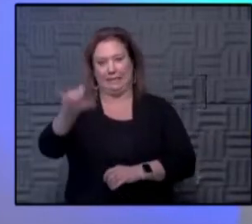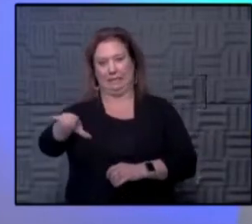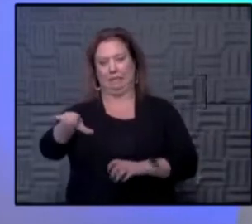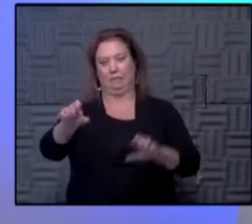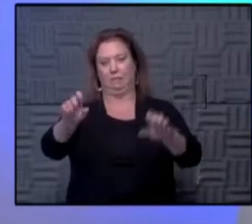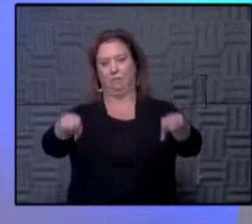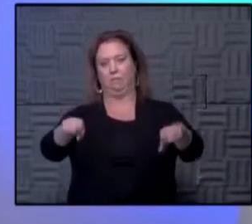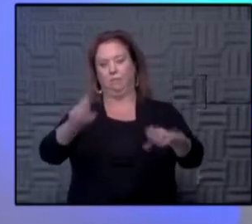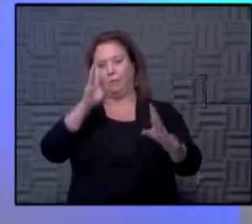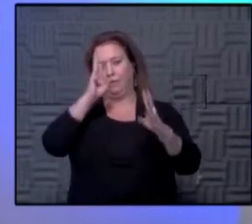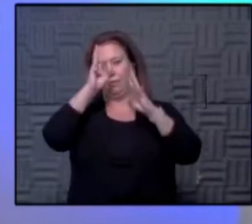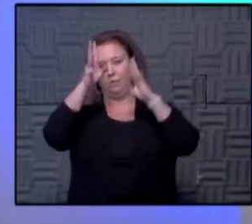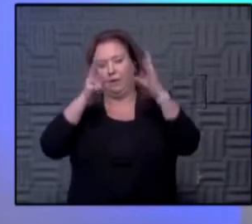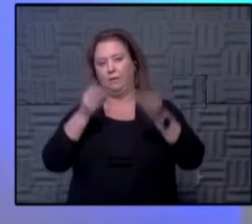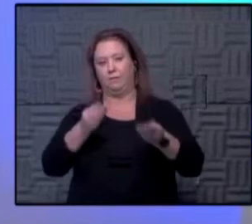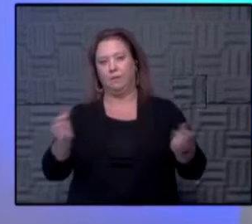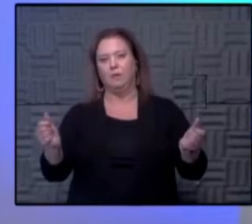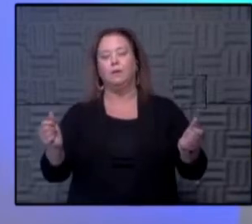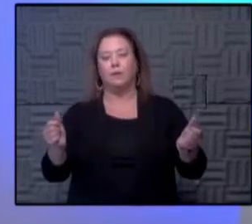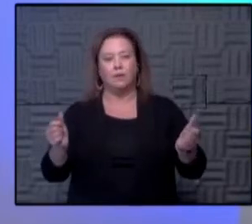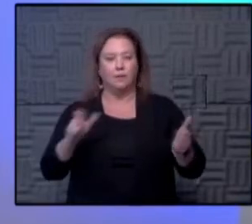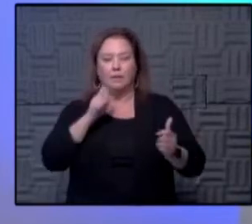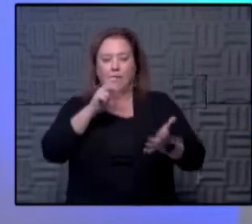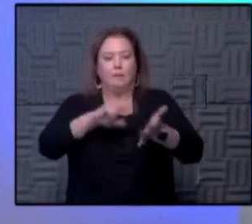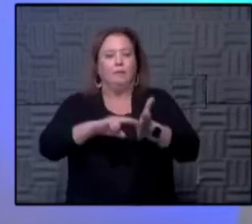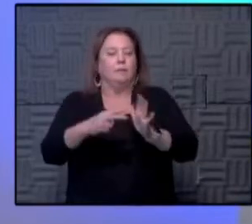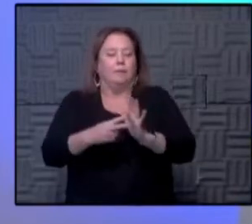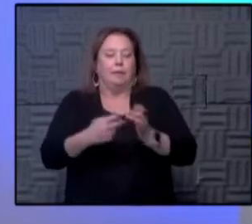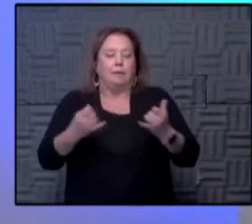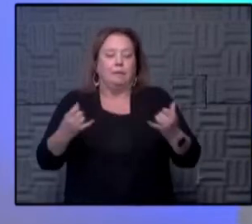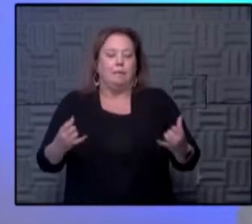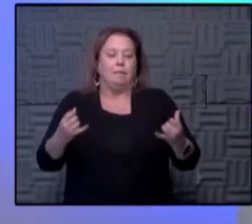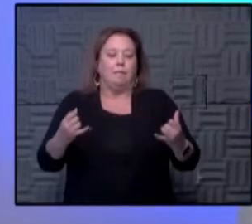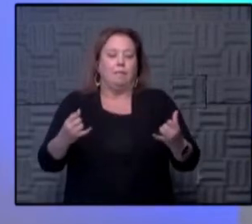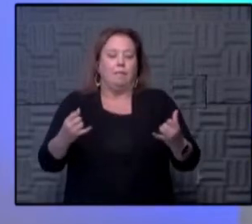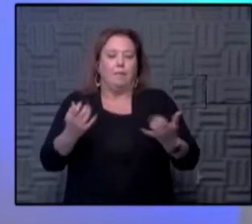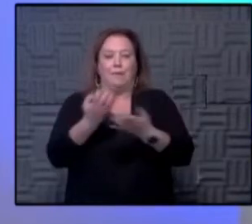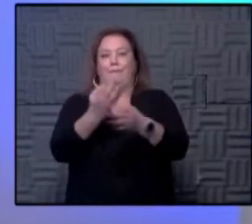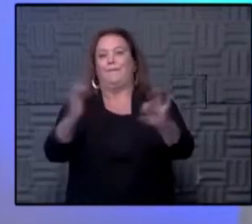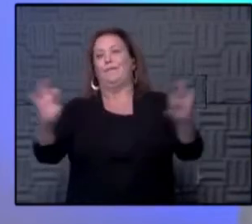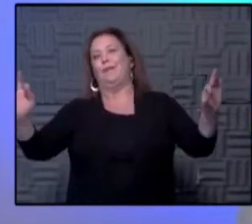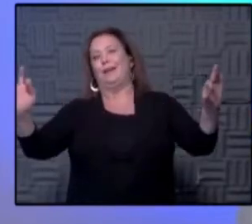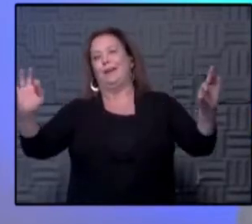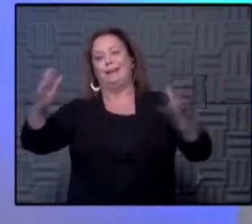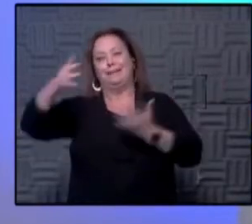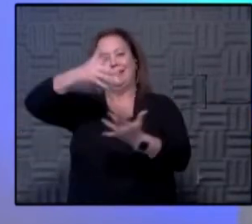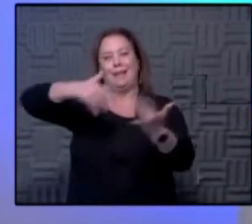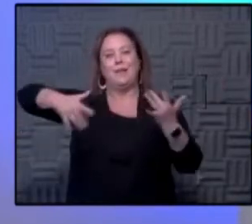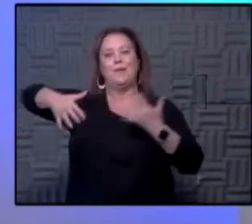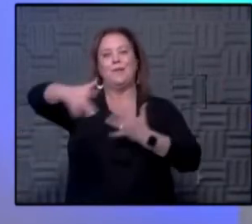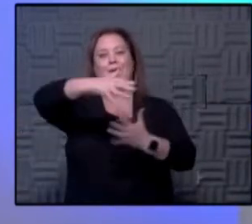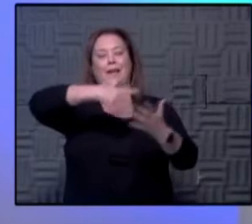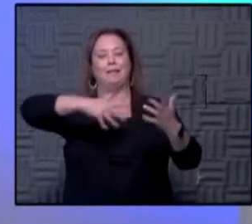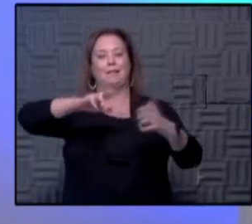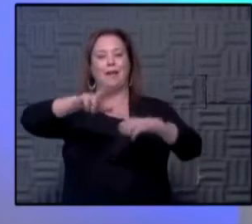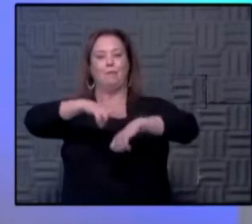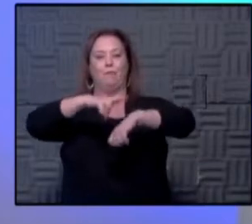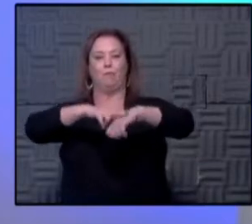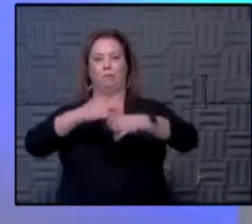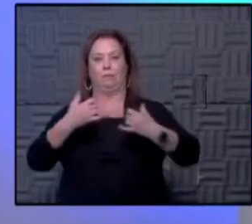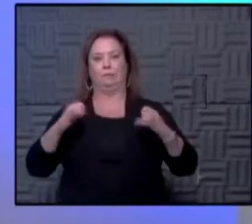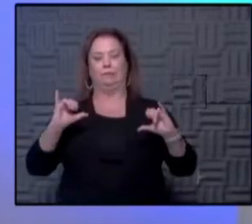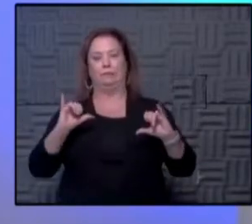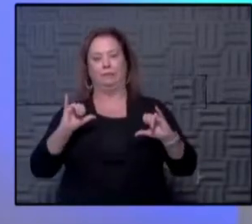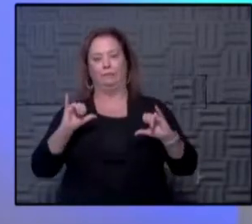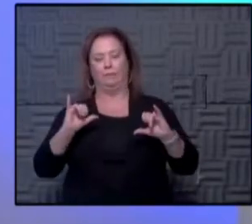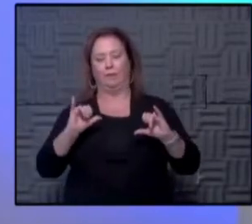be a creative solution, but it doesn't mean that now you are kind of free to interact like you normally would. You still really have